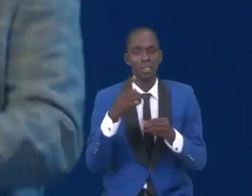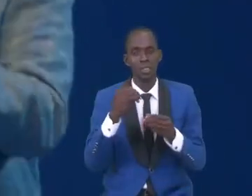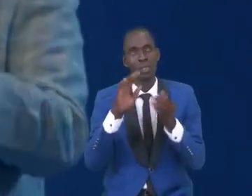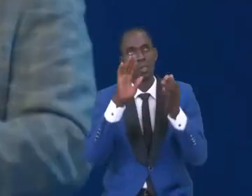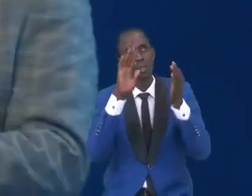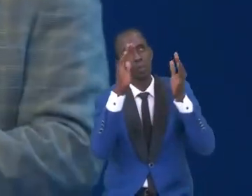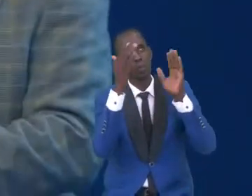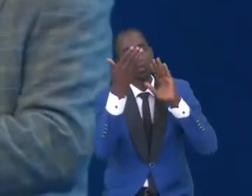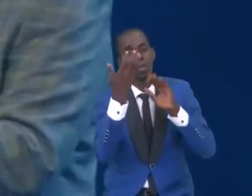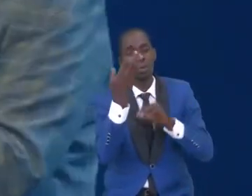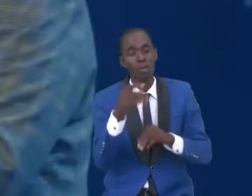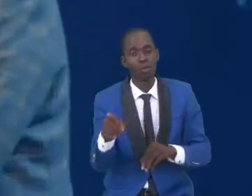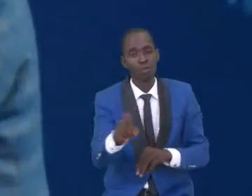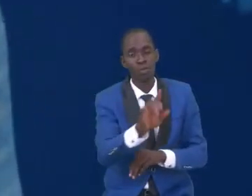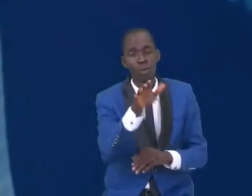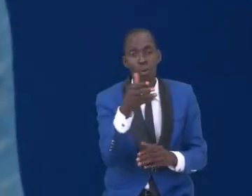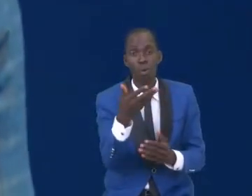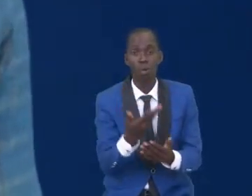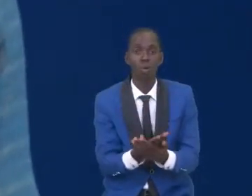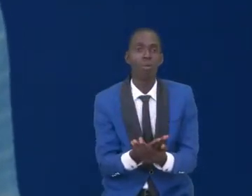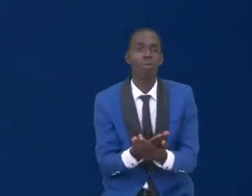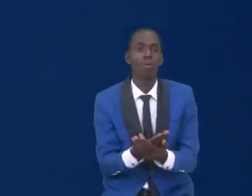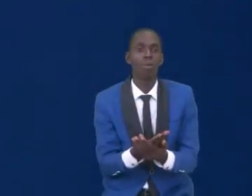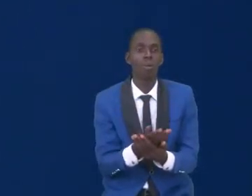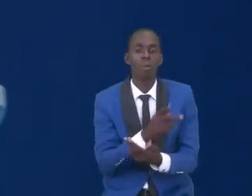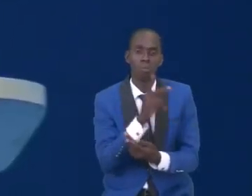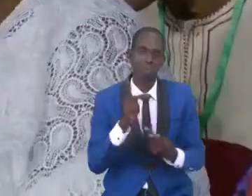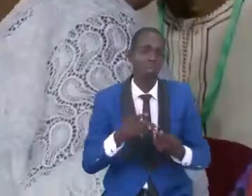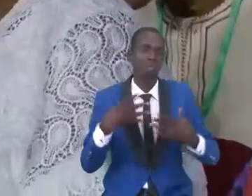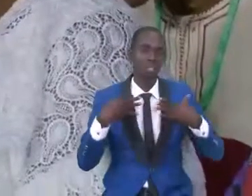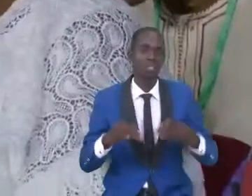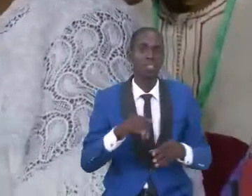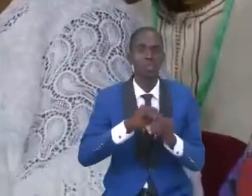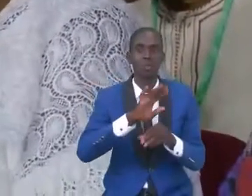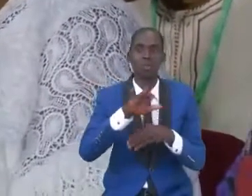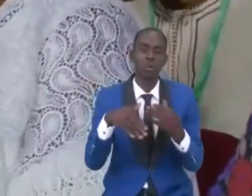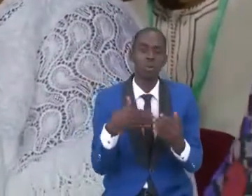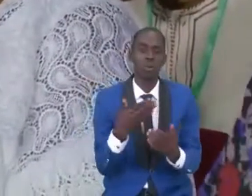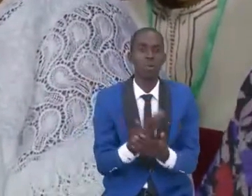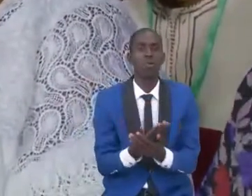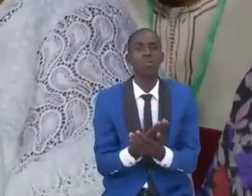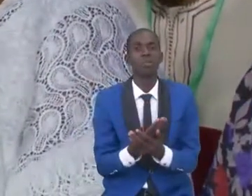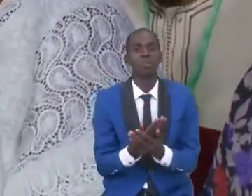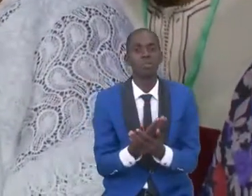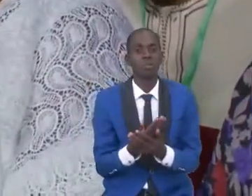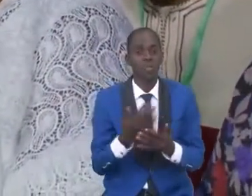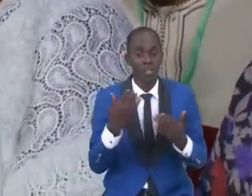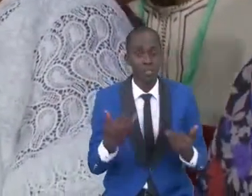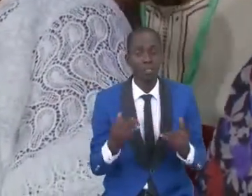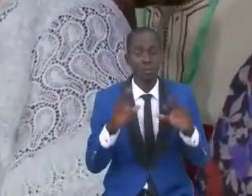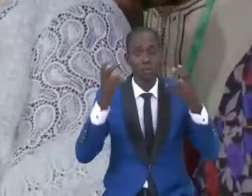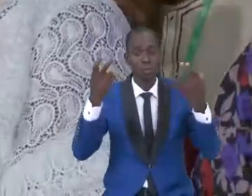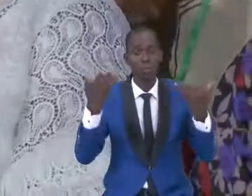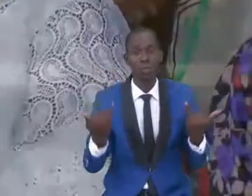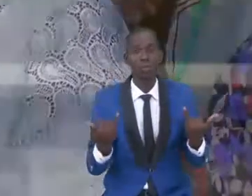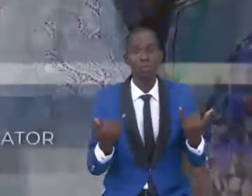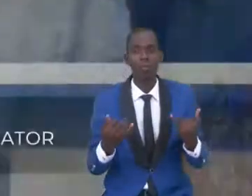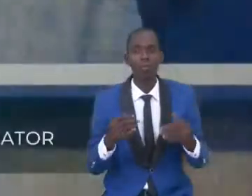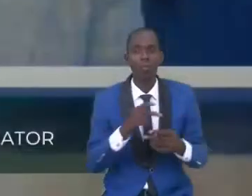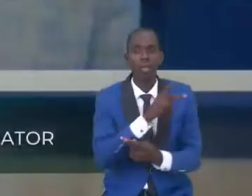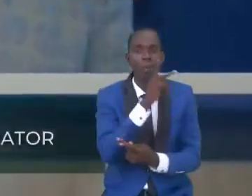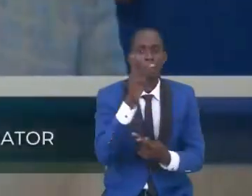presence of you all tonight, I come to talk to you on perfect soundness through